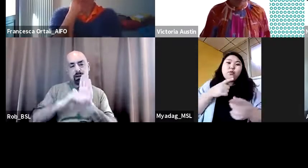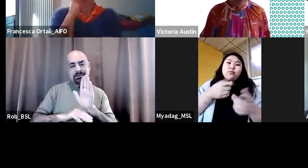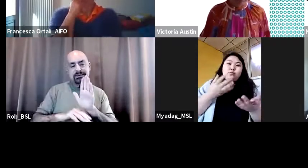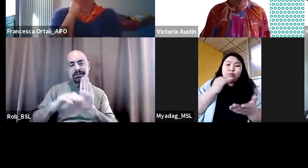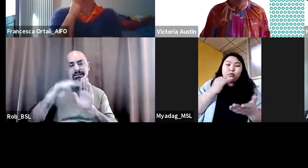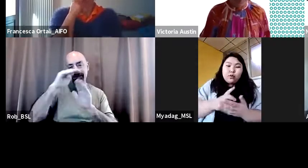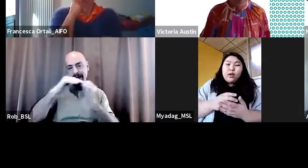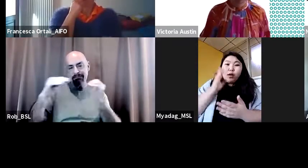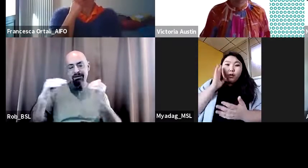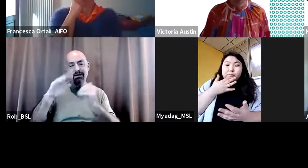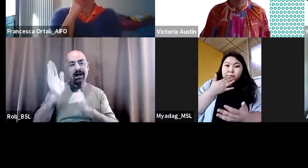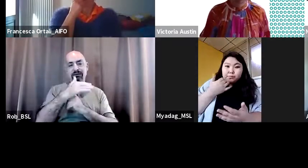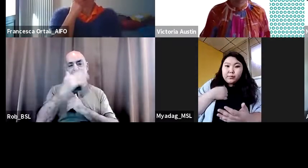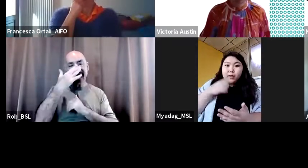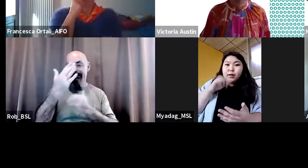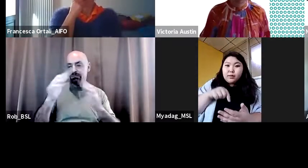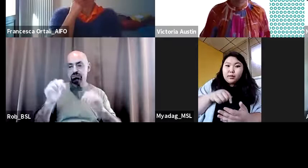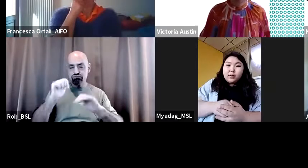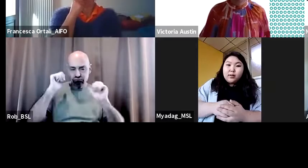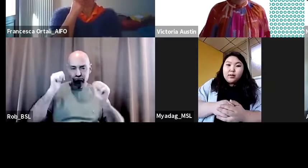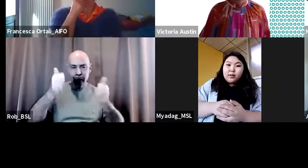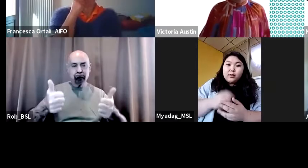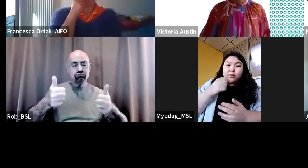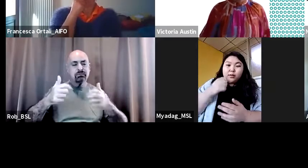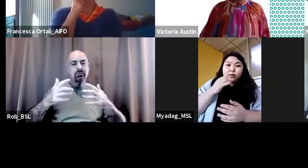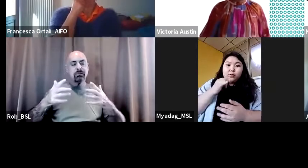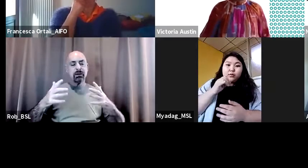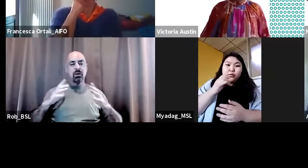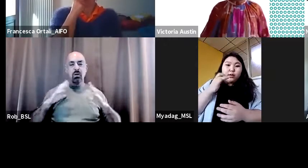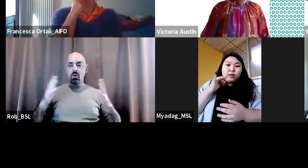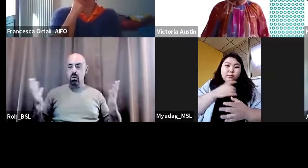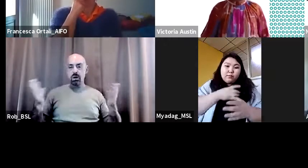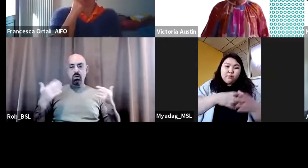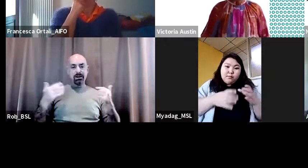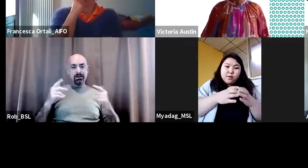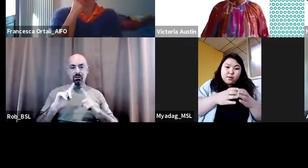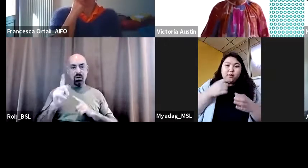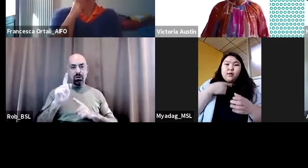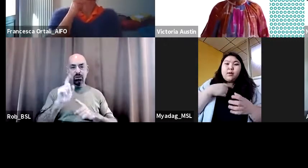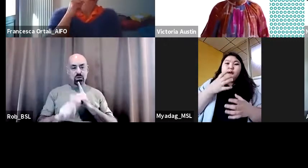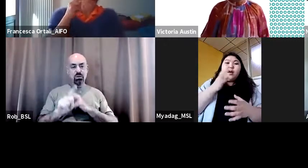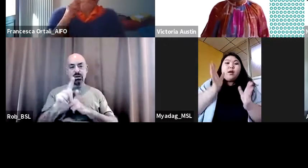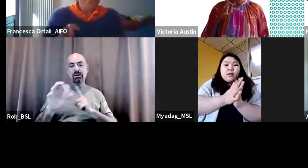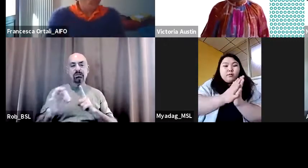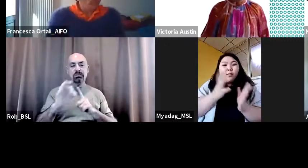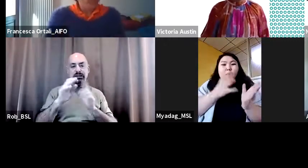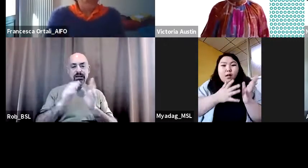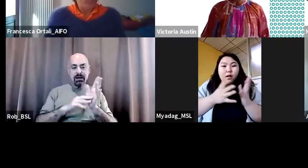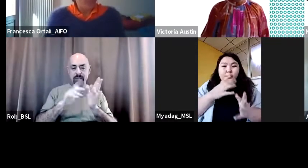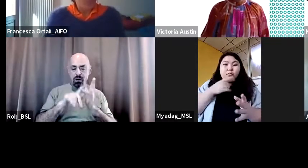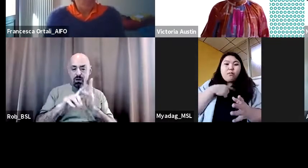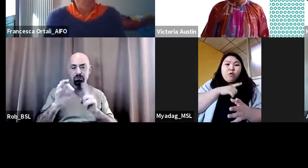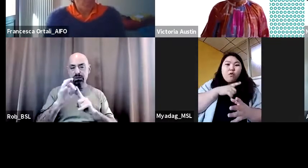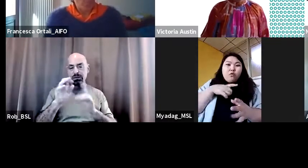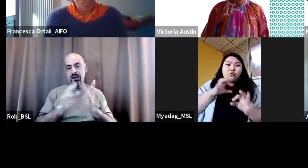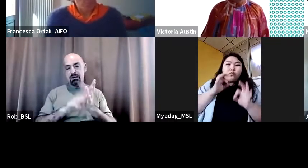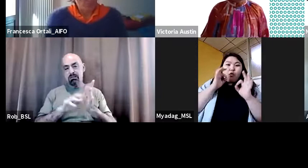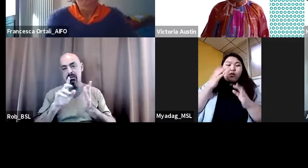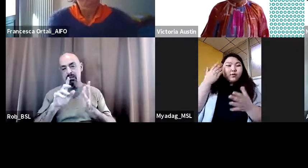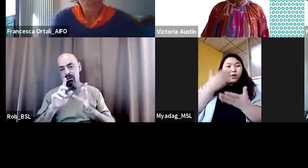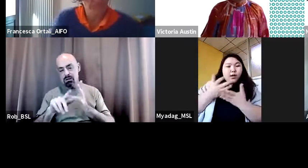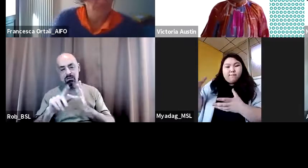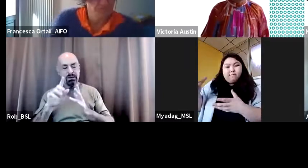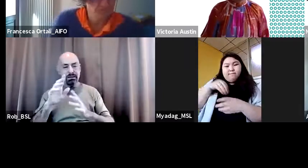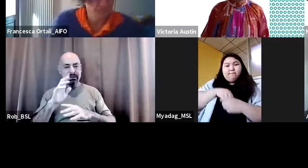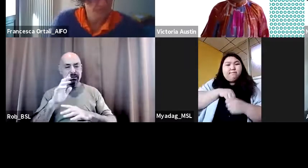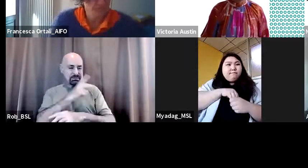set. We are welcoming really, the work with you. The PMO and PIU staff are all set, and